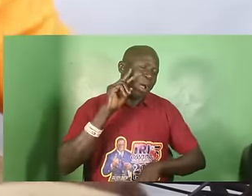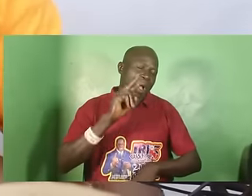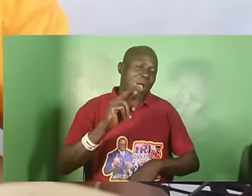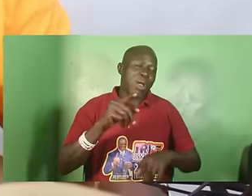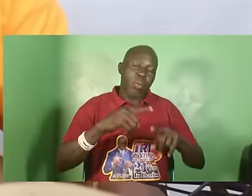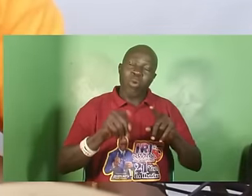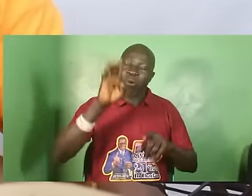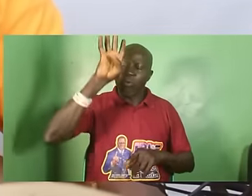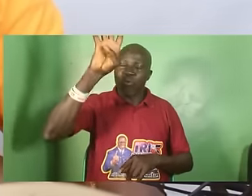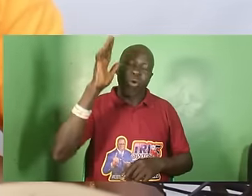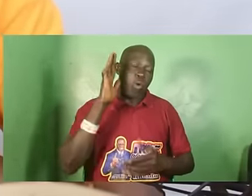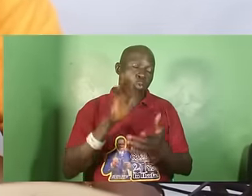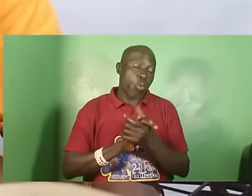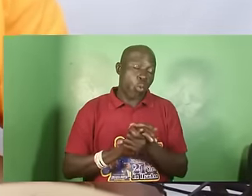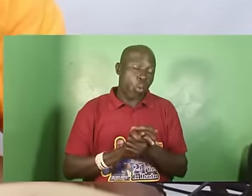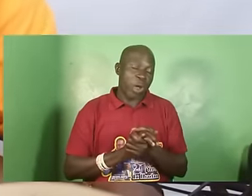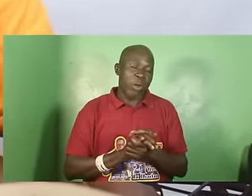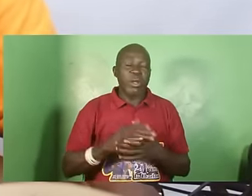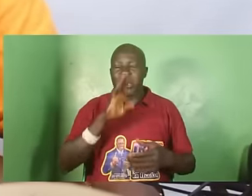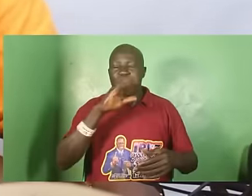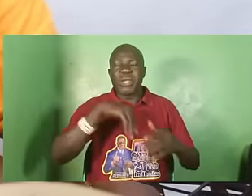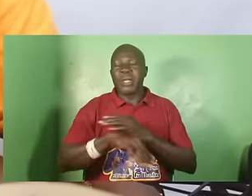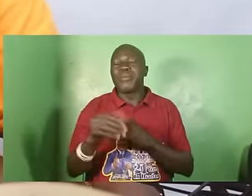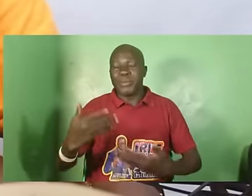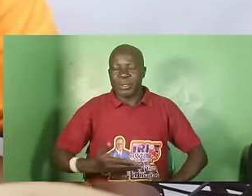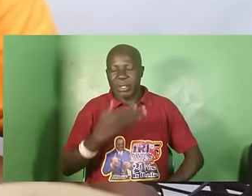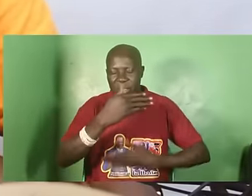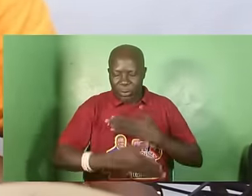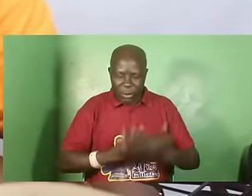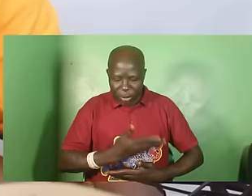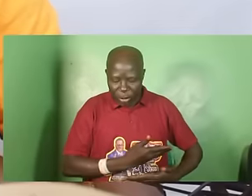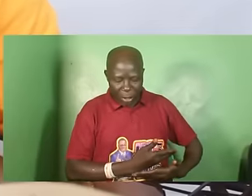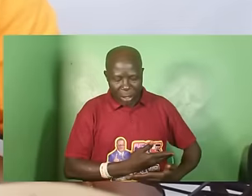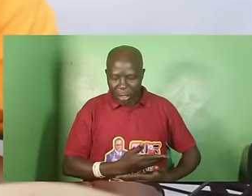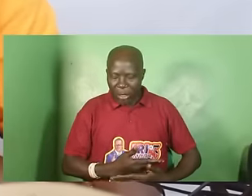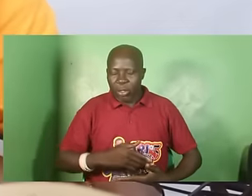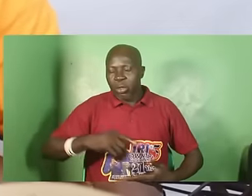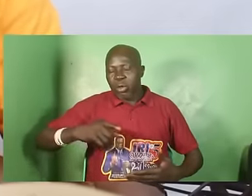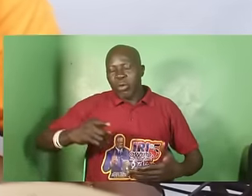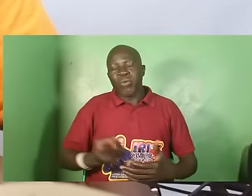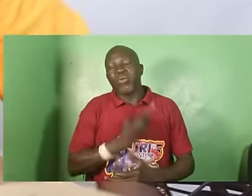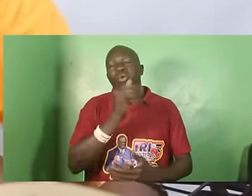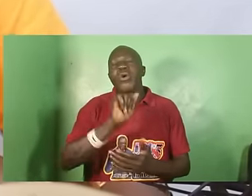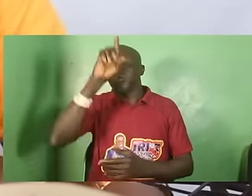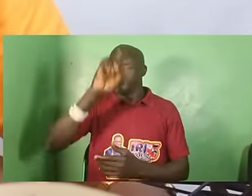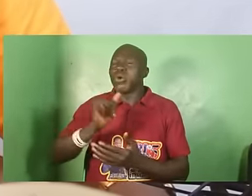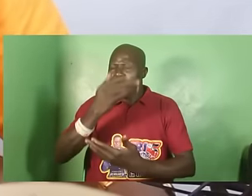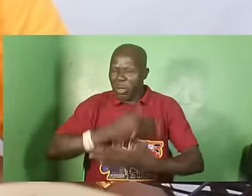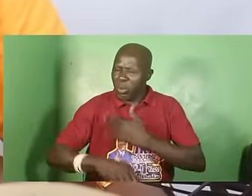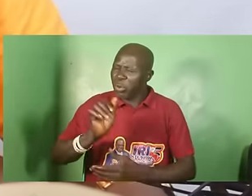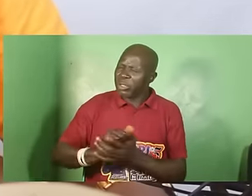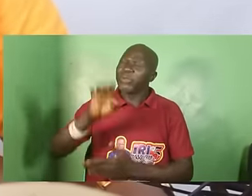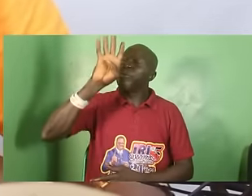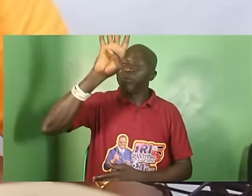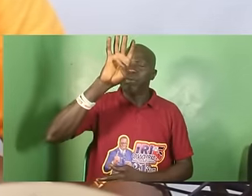to fele. But the 4 wives. Won sabiyamo. They gave birth to God children. E to bi kere ju lo bi marry. The one that have at least